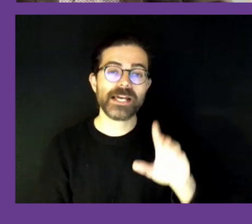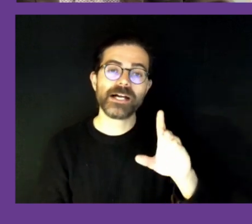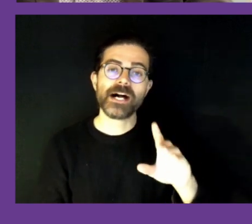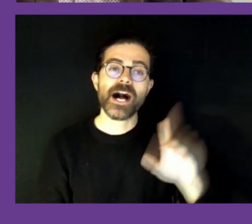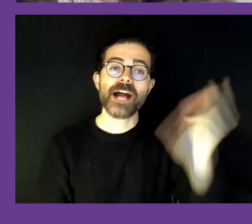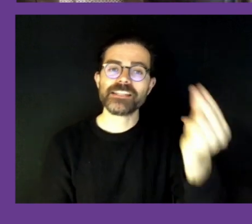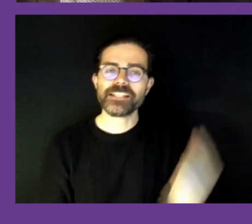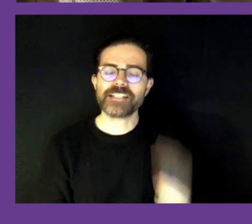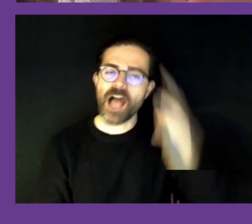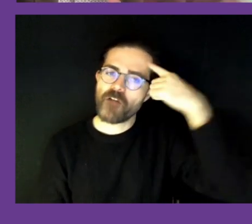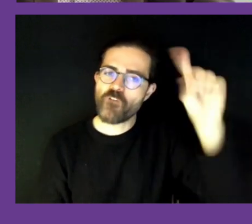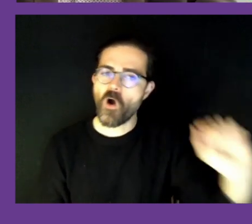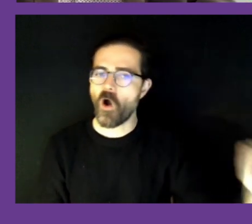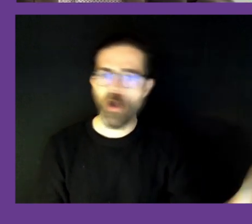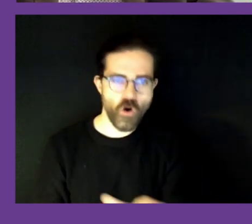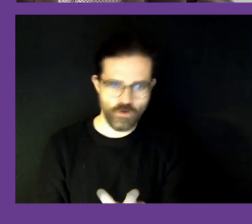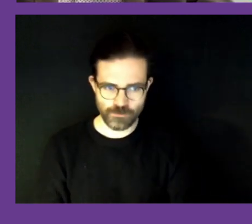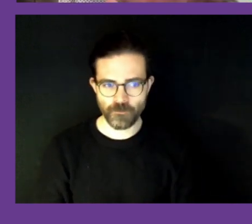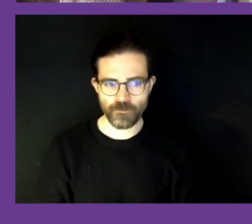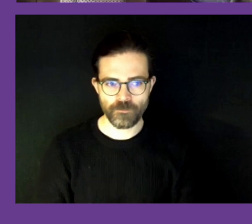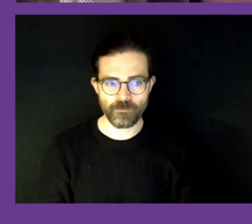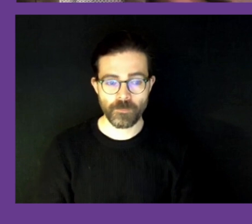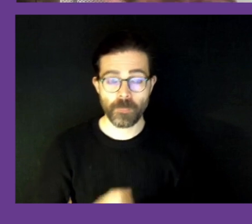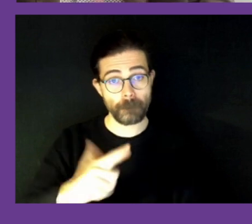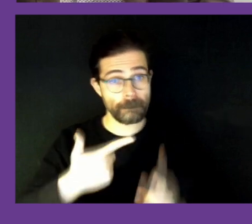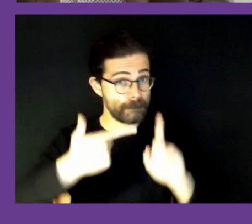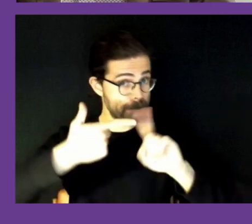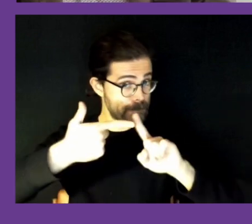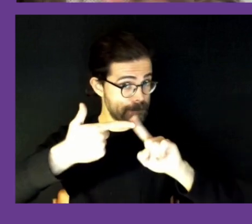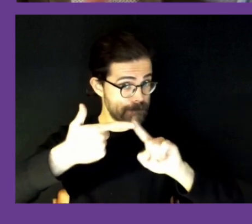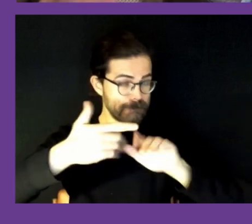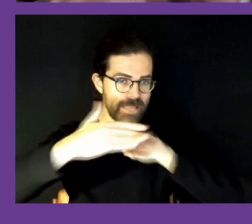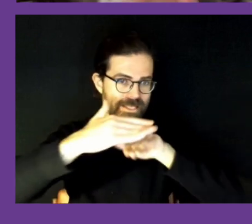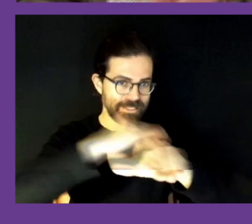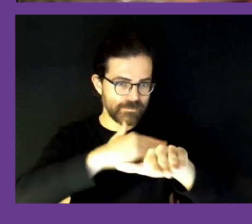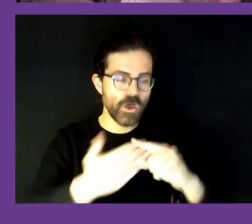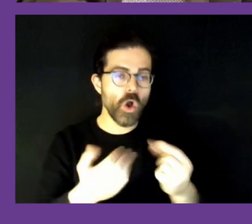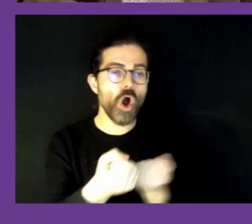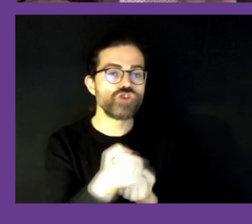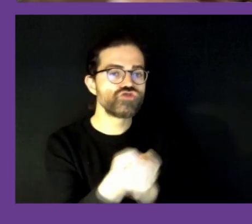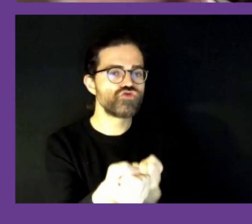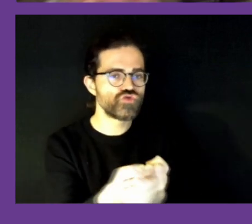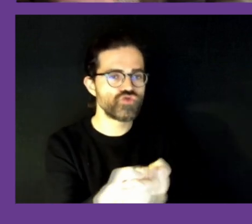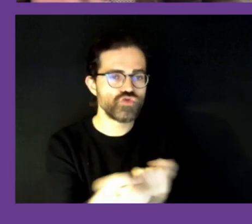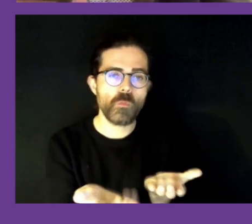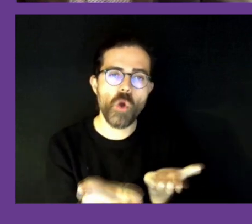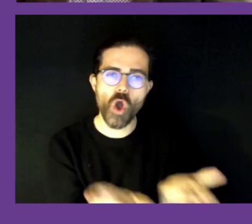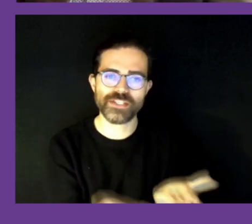This same technical committee is drafting another one on accessibility of support services related to products and